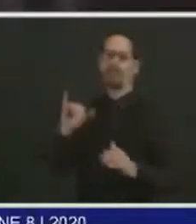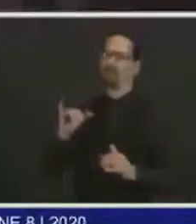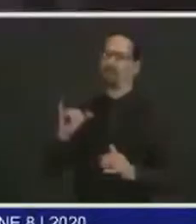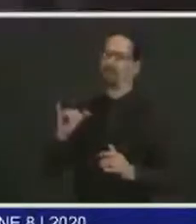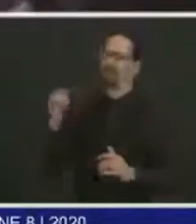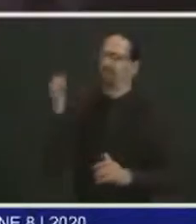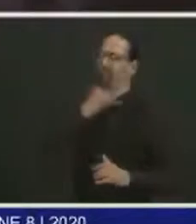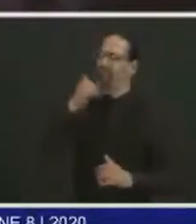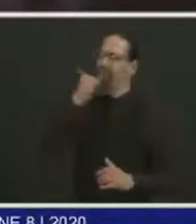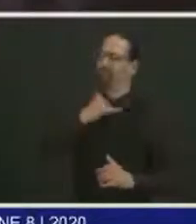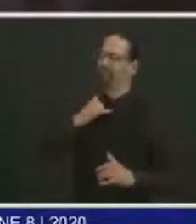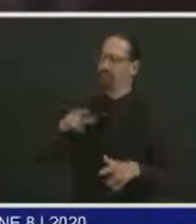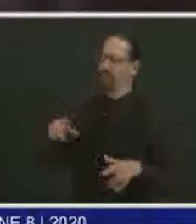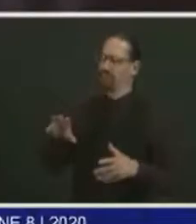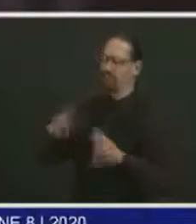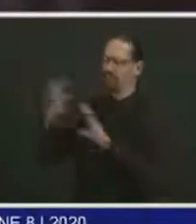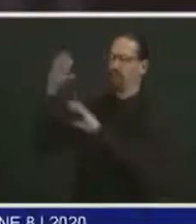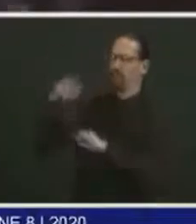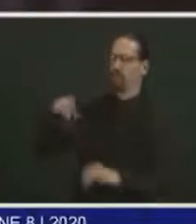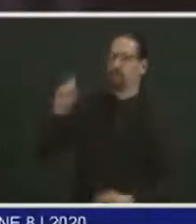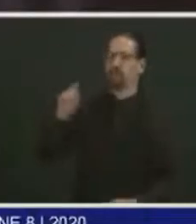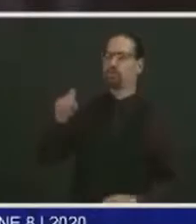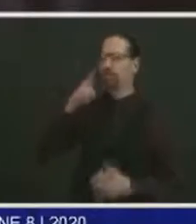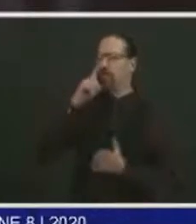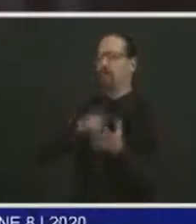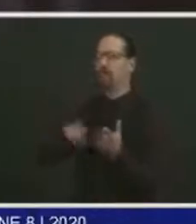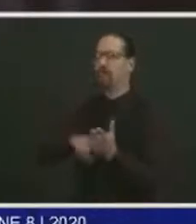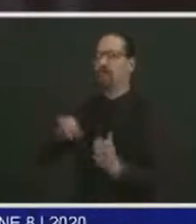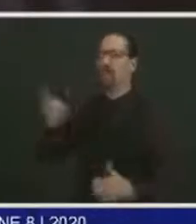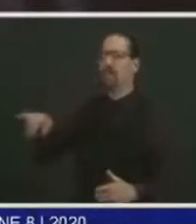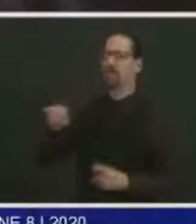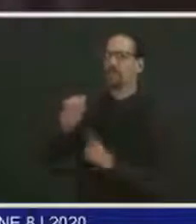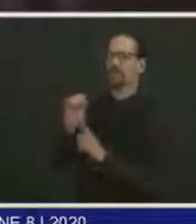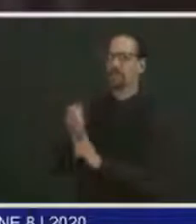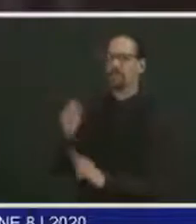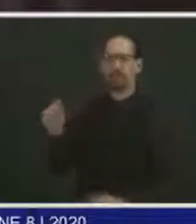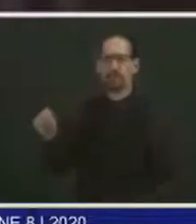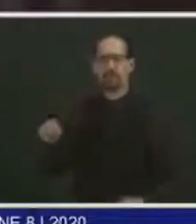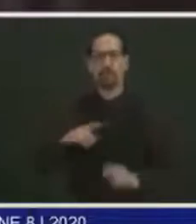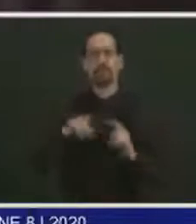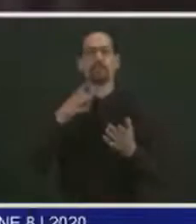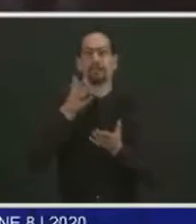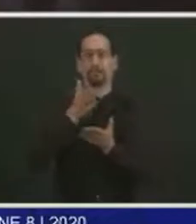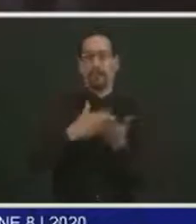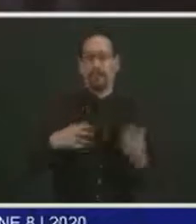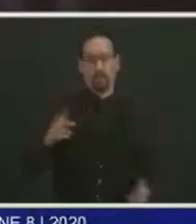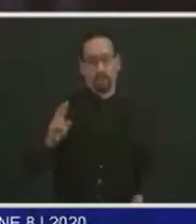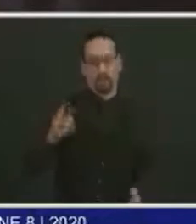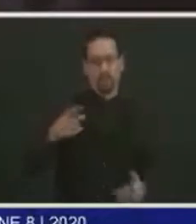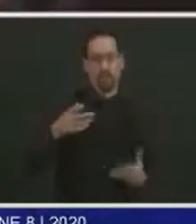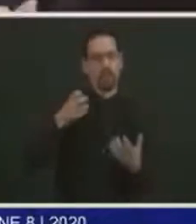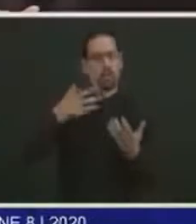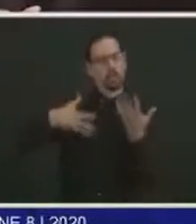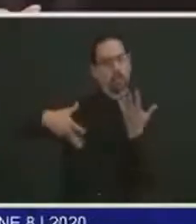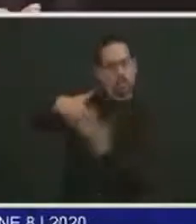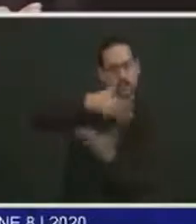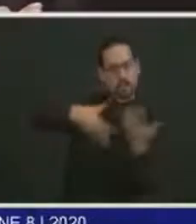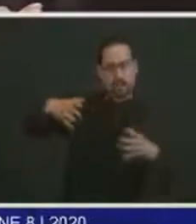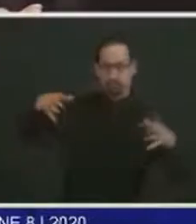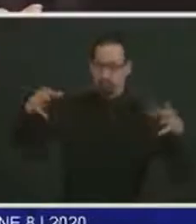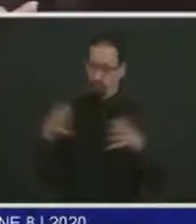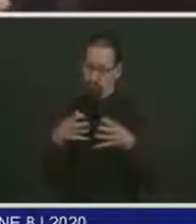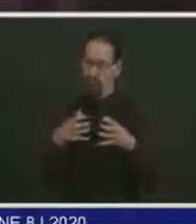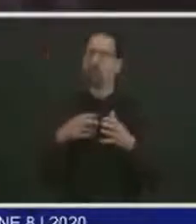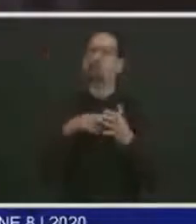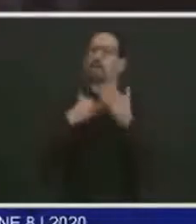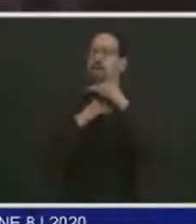happened. All I can tell you is what I've already said. In phase 2, social gatherings are limited to 15. If it's a wedding in